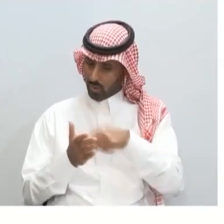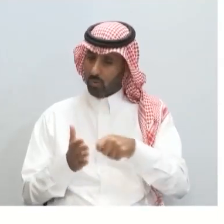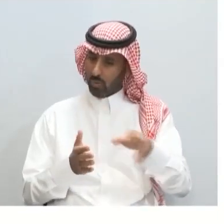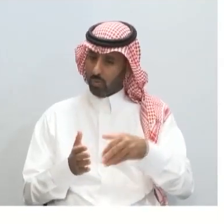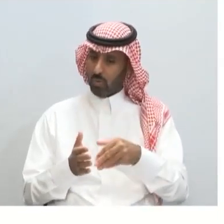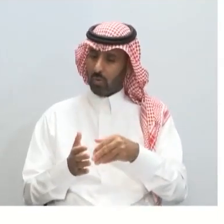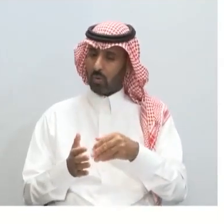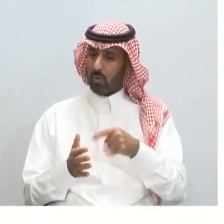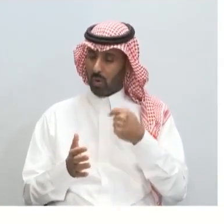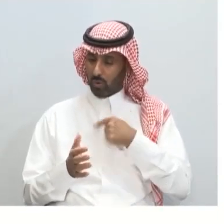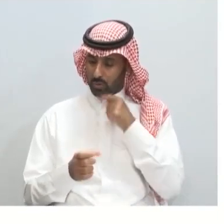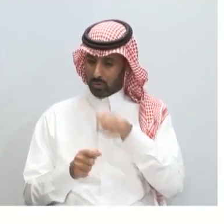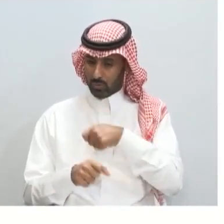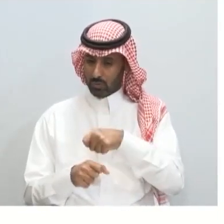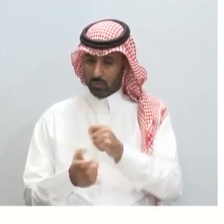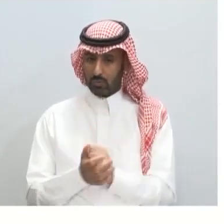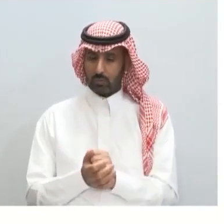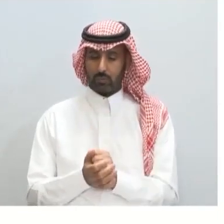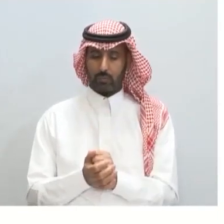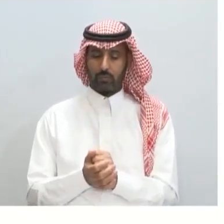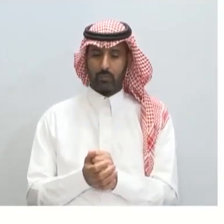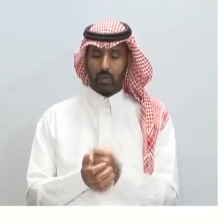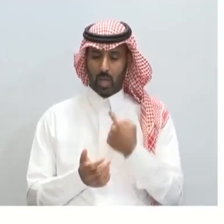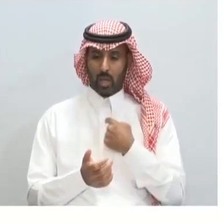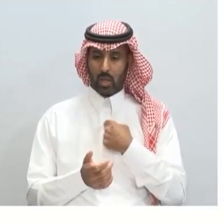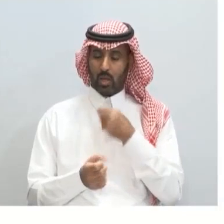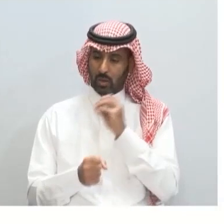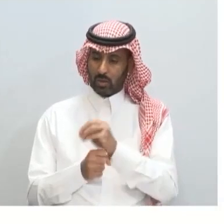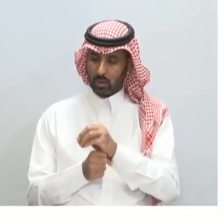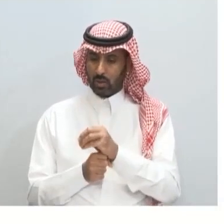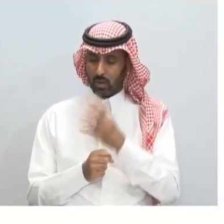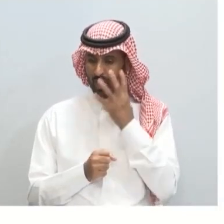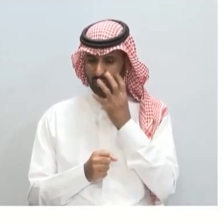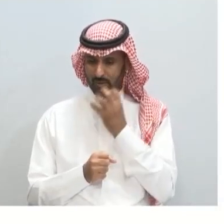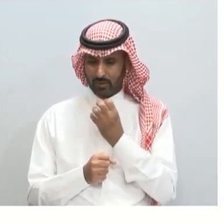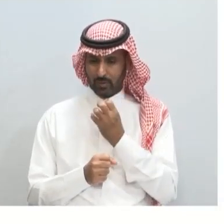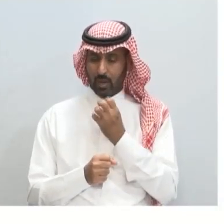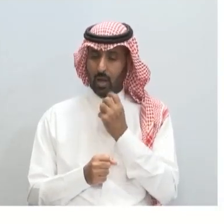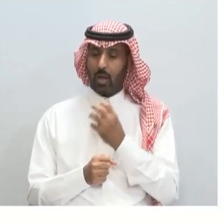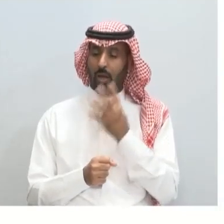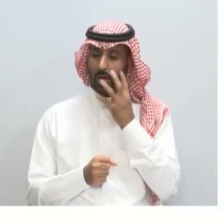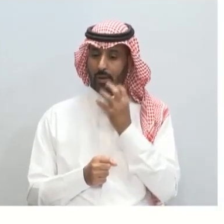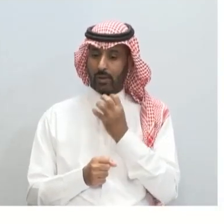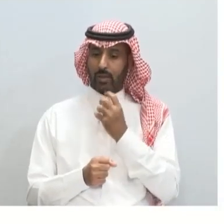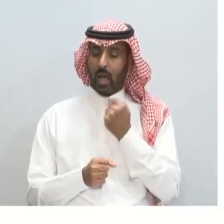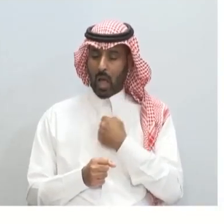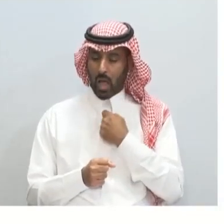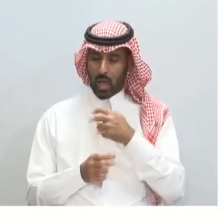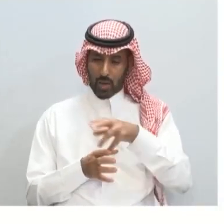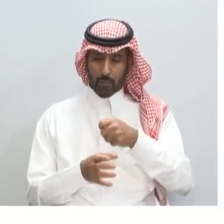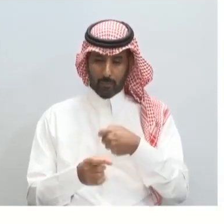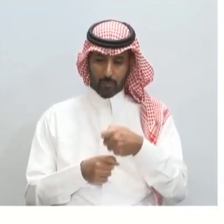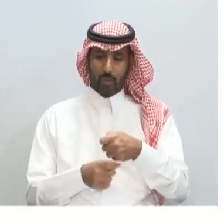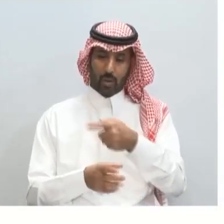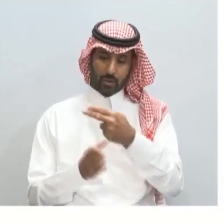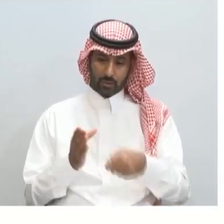with it so I would tell her that I bought the dessert of